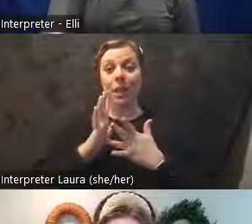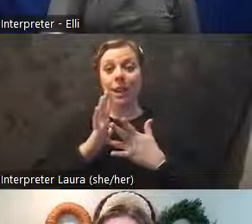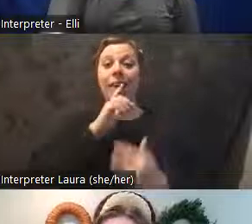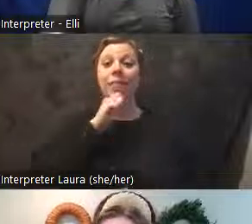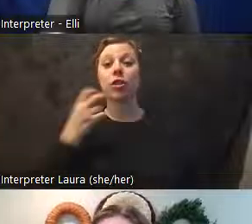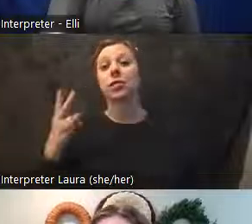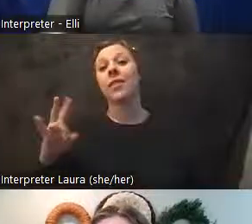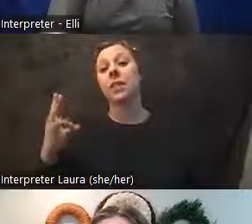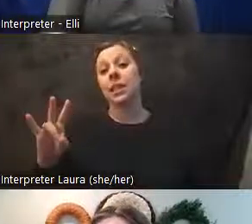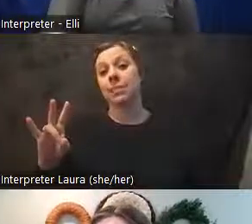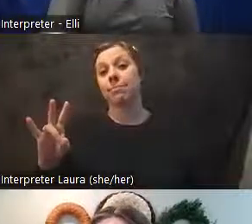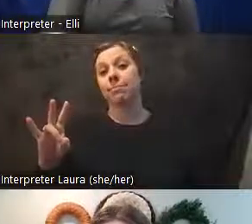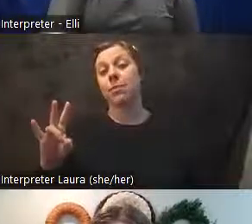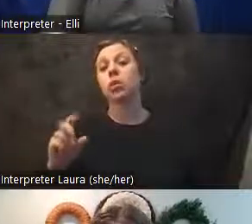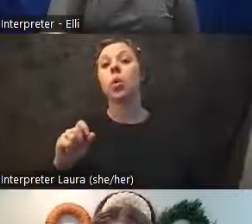requirements